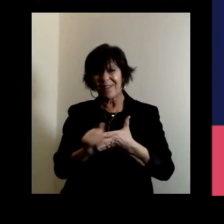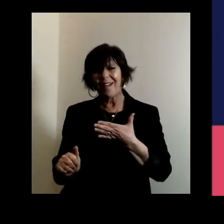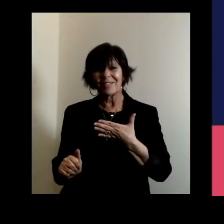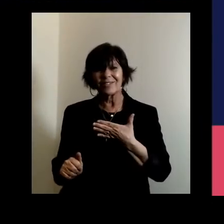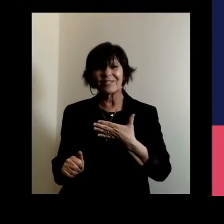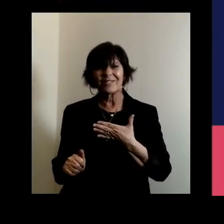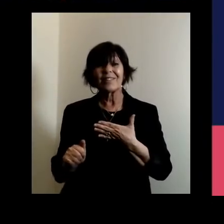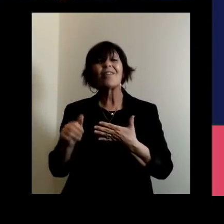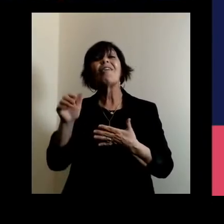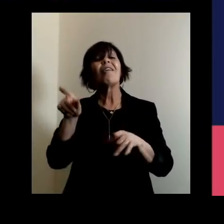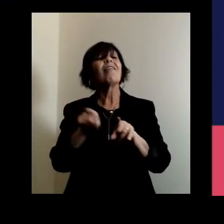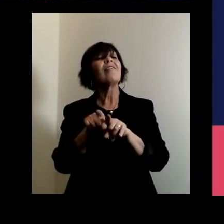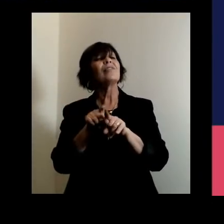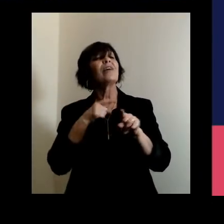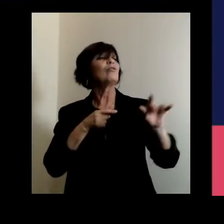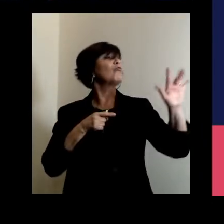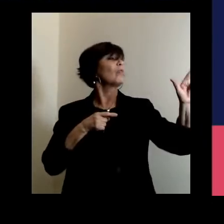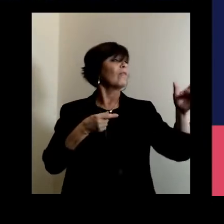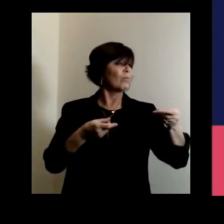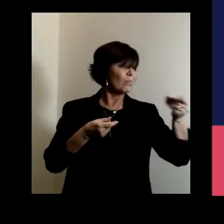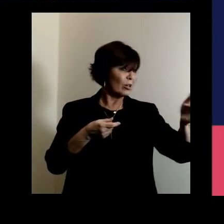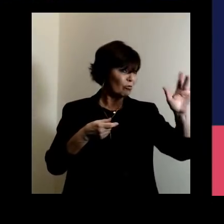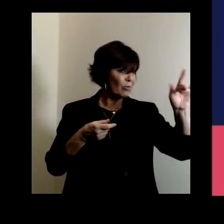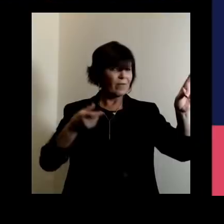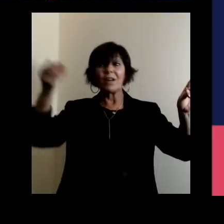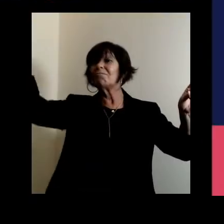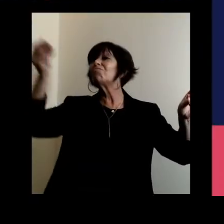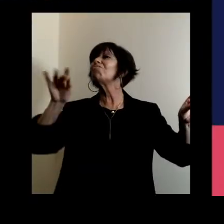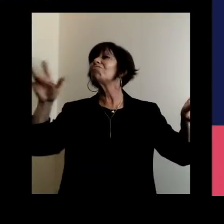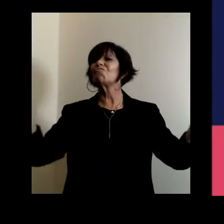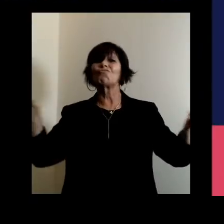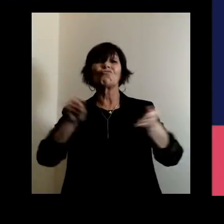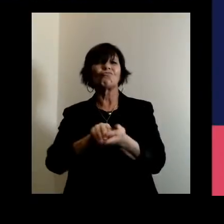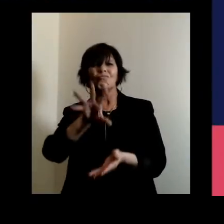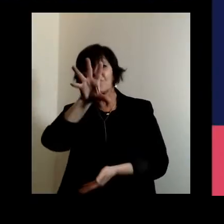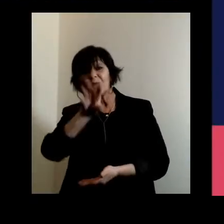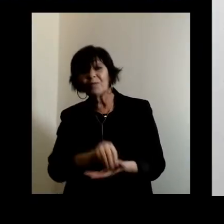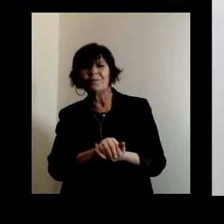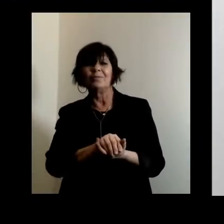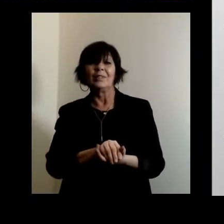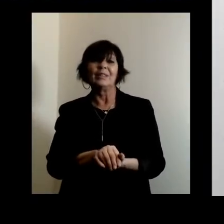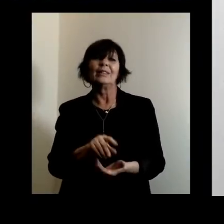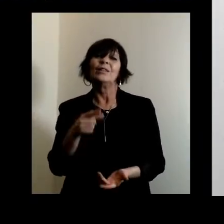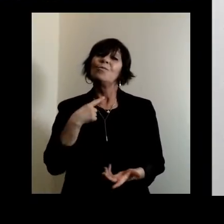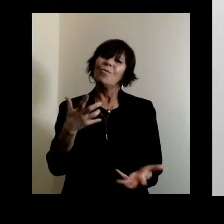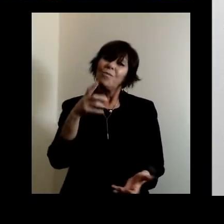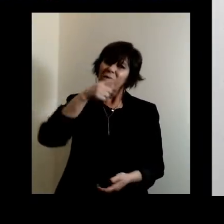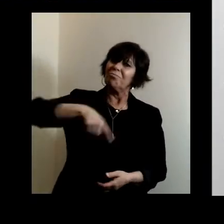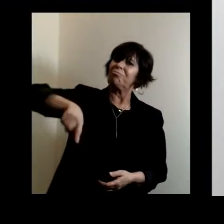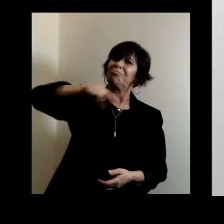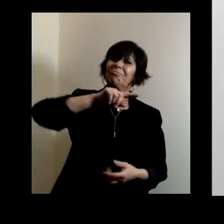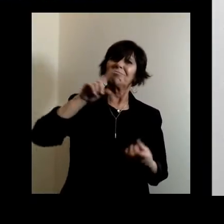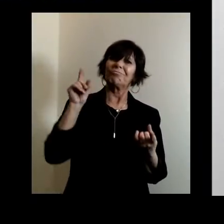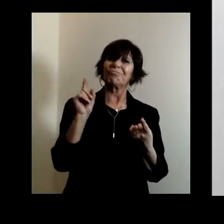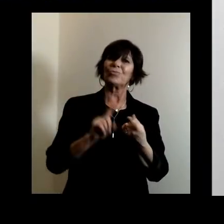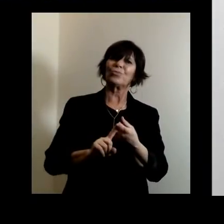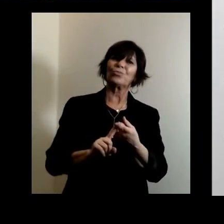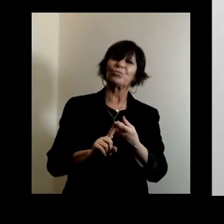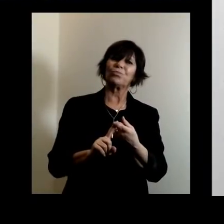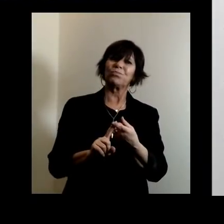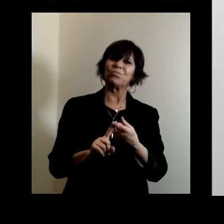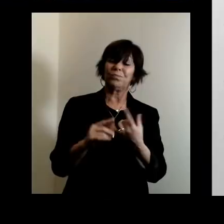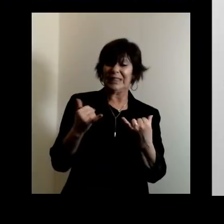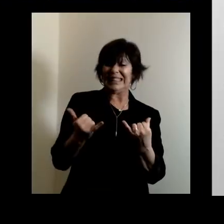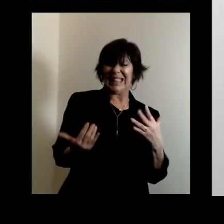in addition to our traditional $25 and then get a free $25 one. So we want everyone to, today